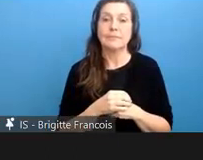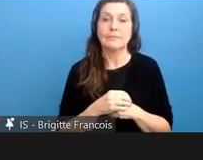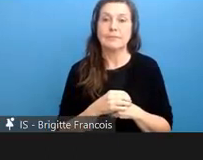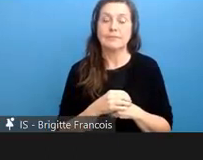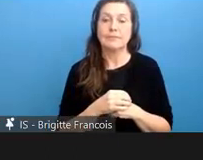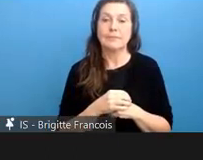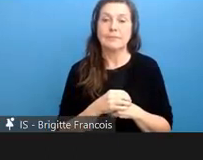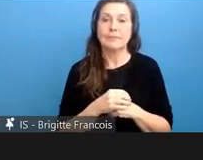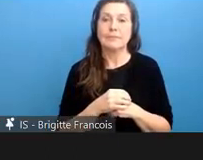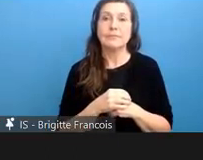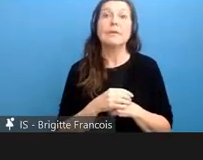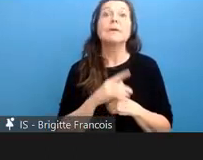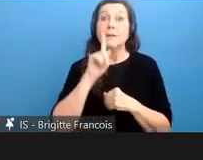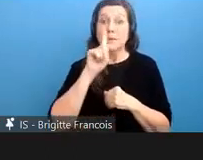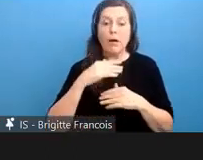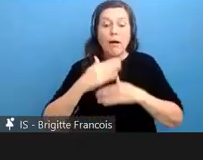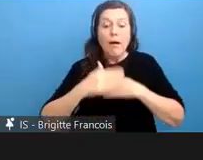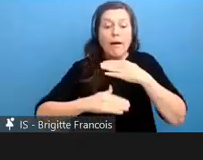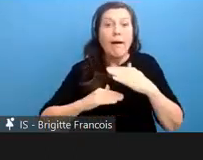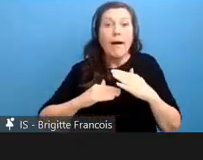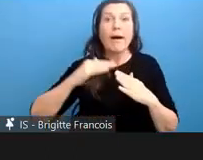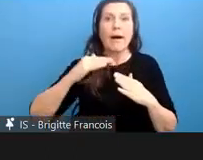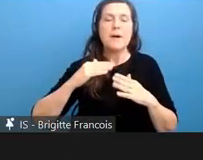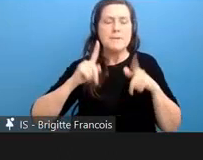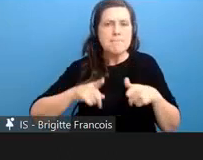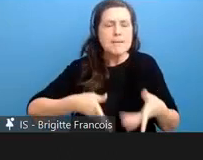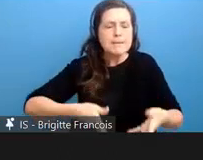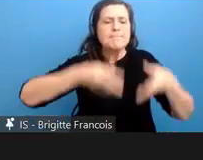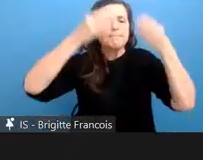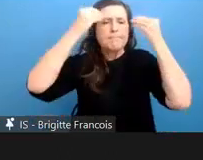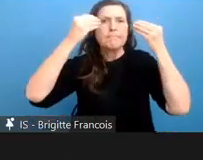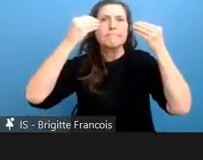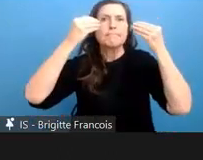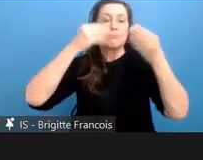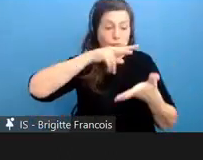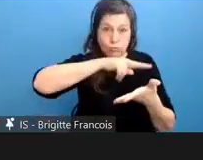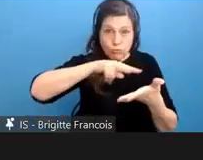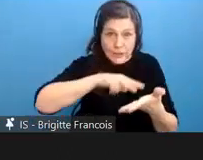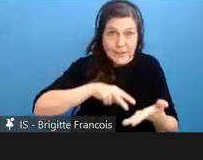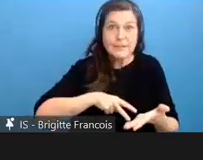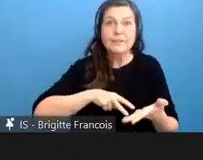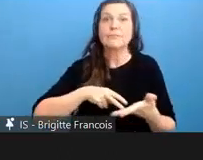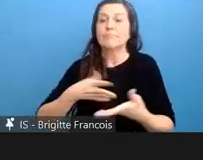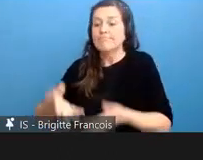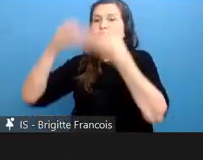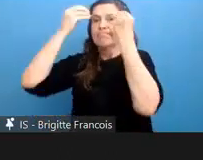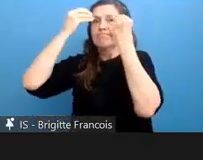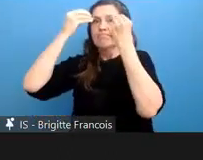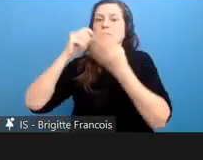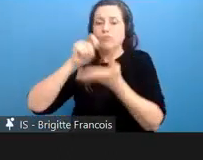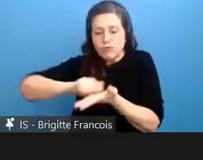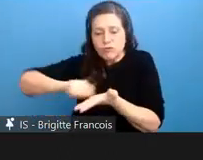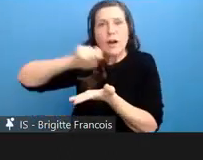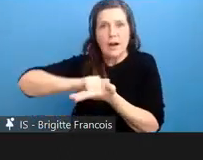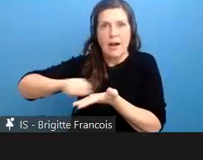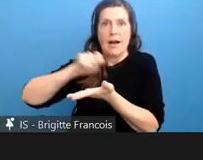is to read and write. And that's because in terms of our own evolutionary development, language has been with us for so